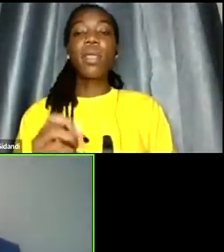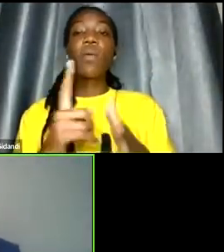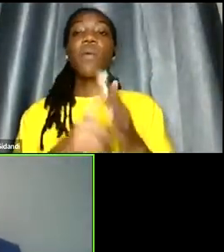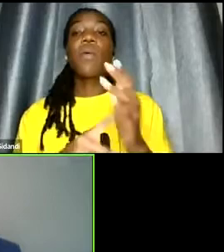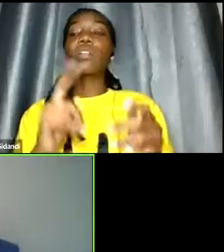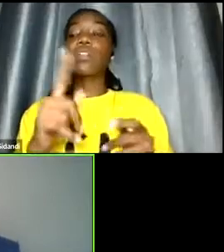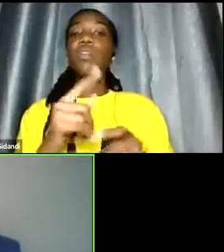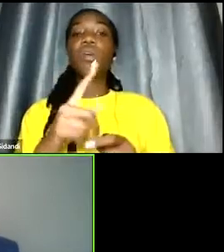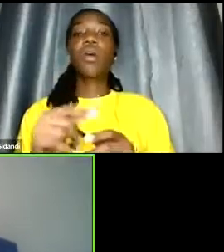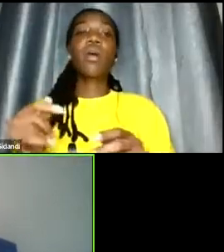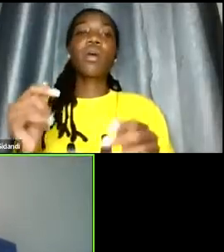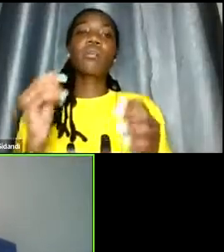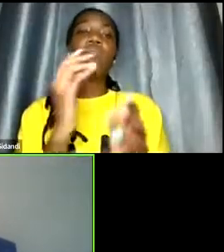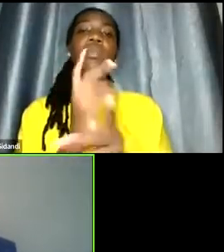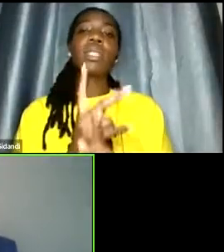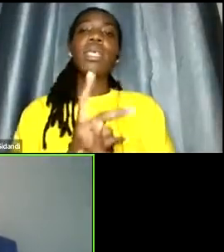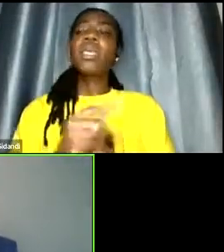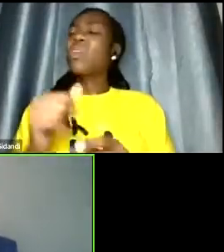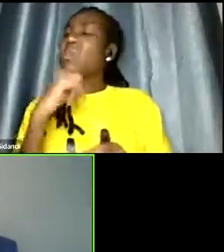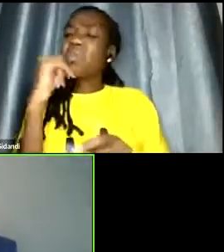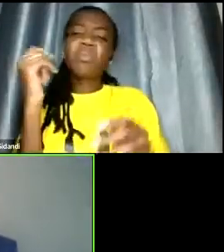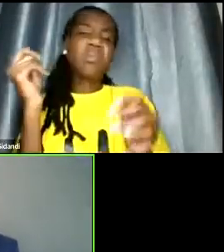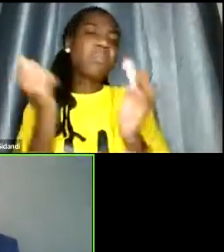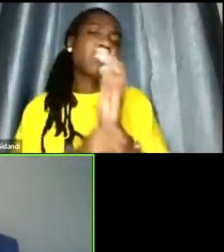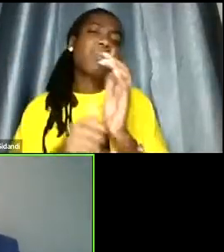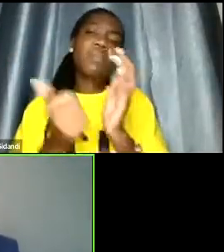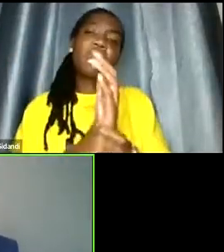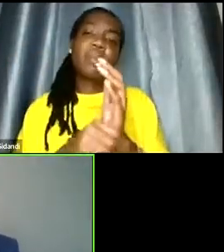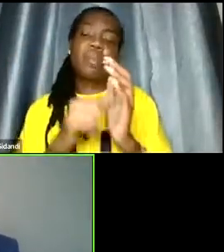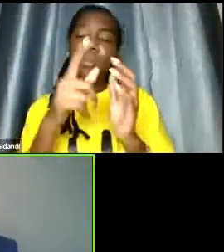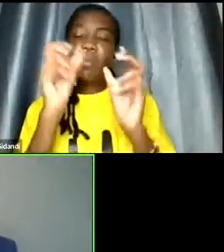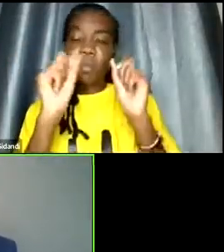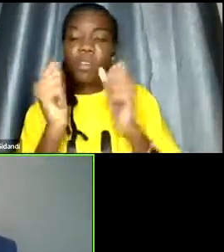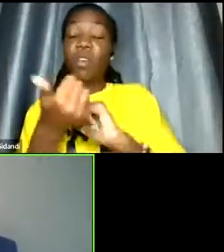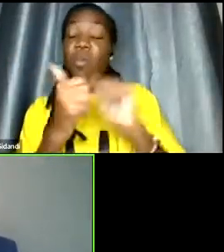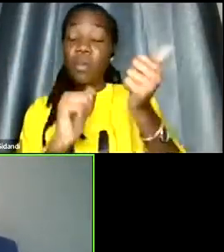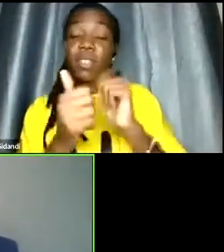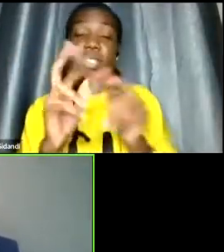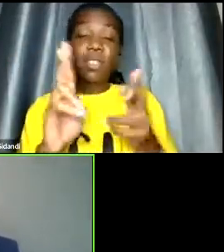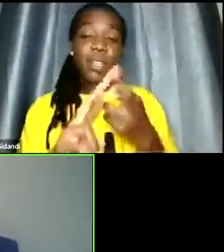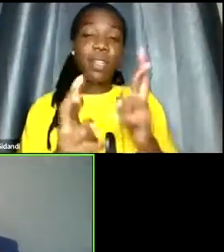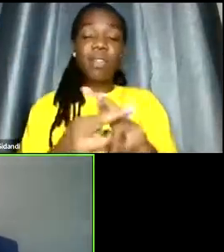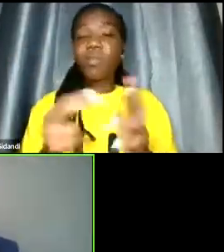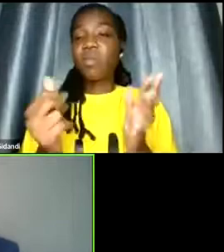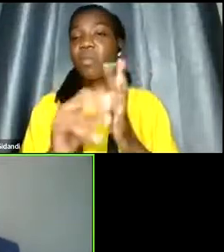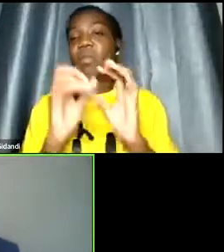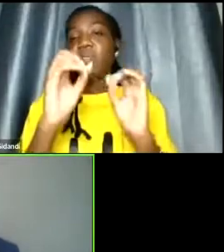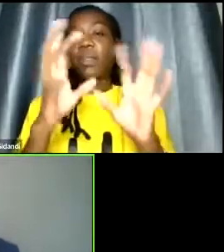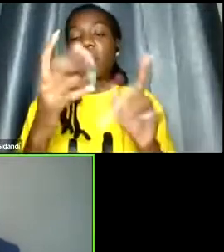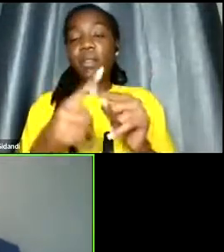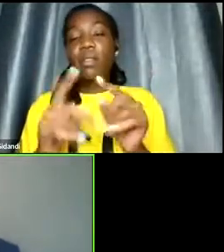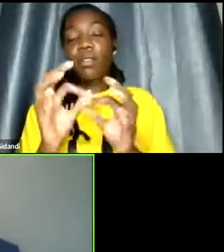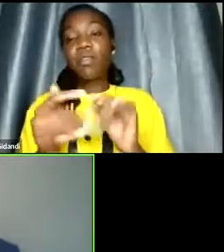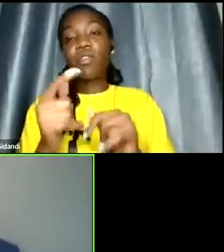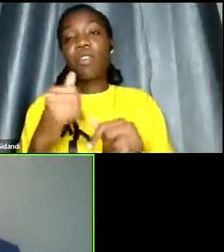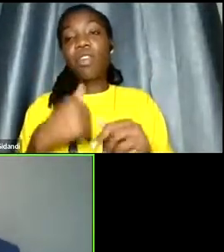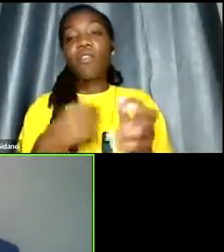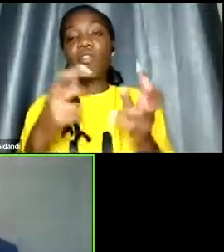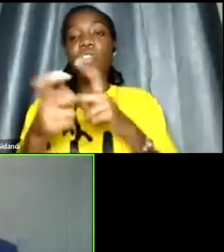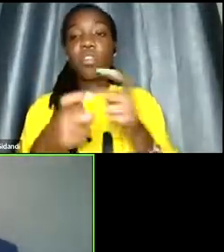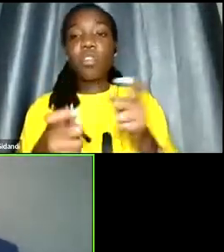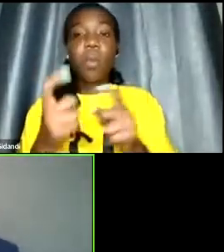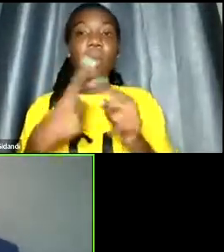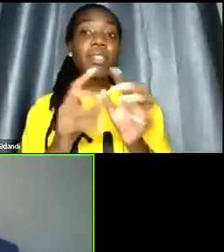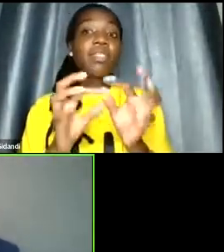competent relatives? Nothing. Nothing is wrong. If they are competent, yes. And if you have the control, unless, of course, you work in a